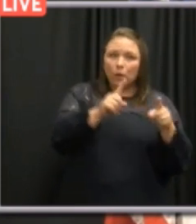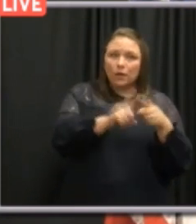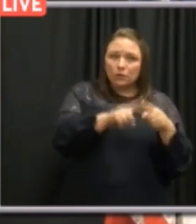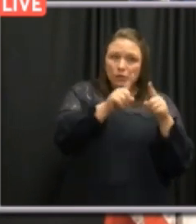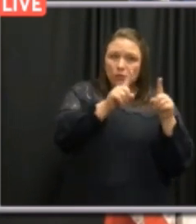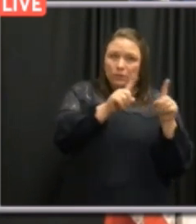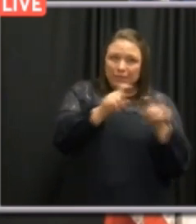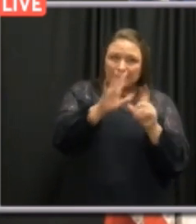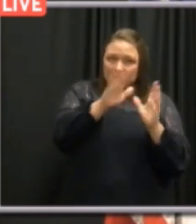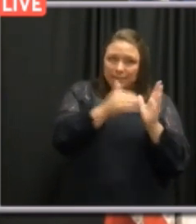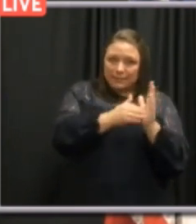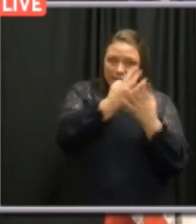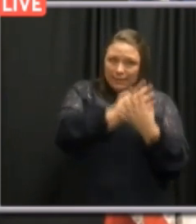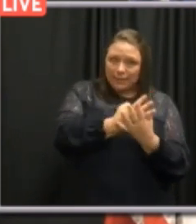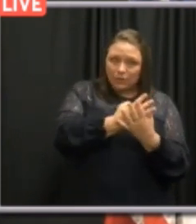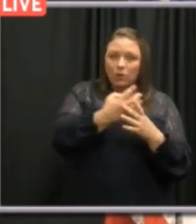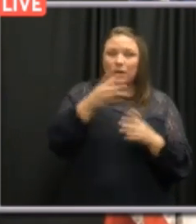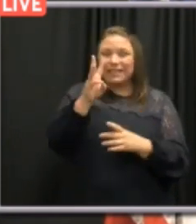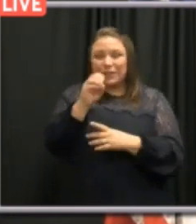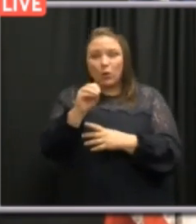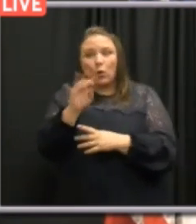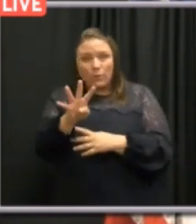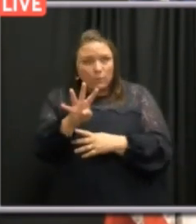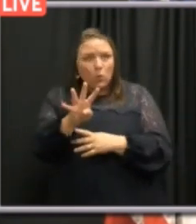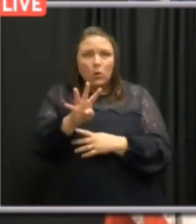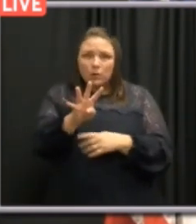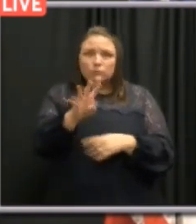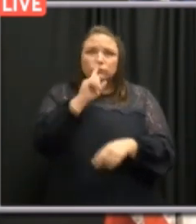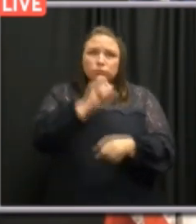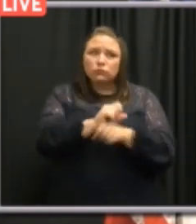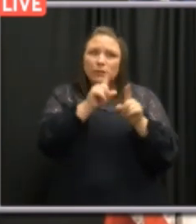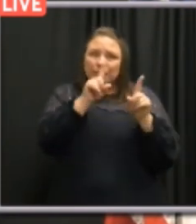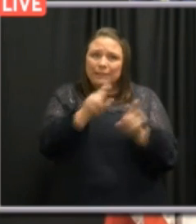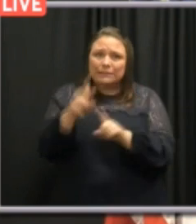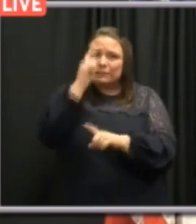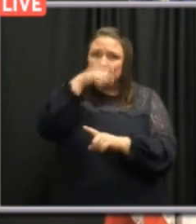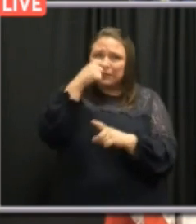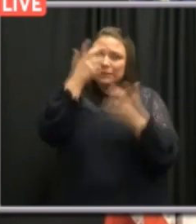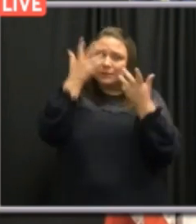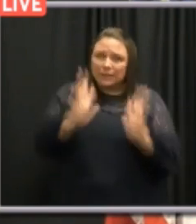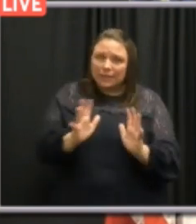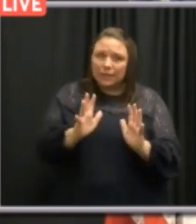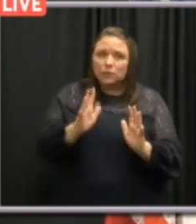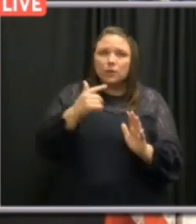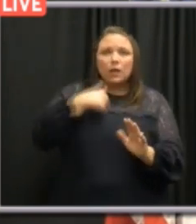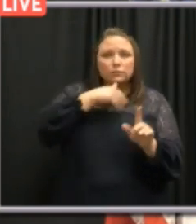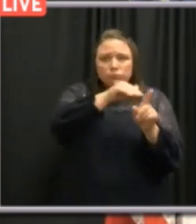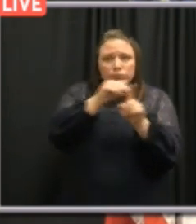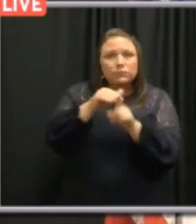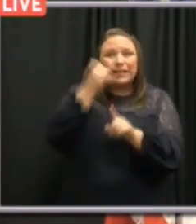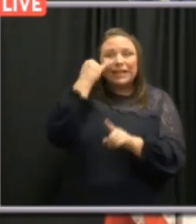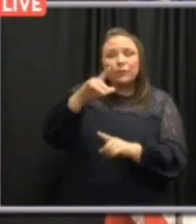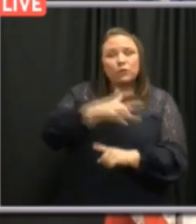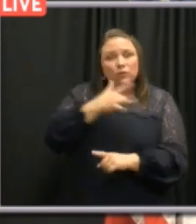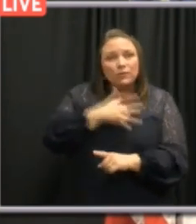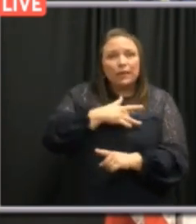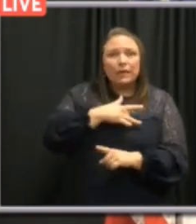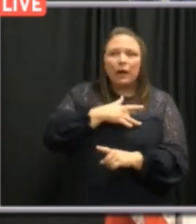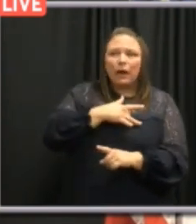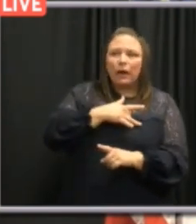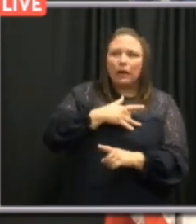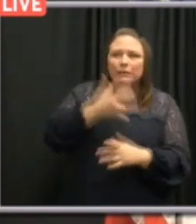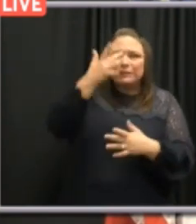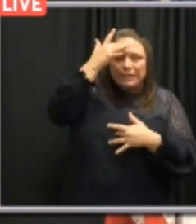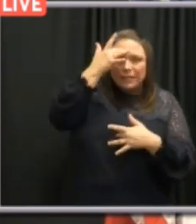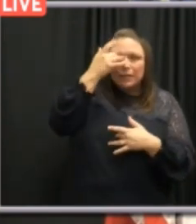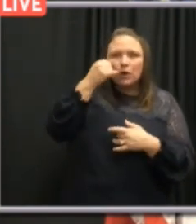test. We are essentially testing anyone that feels ill or is worried that they may be infected, whether it's by close contact or